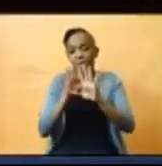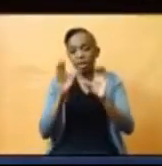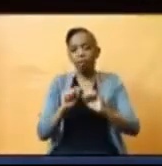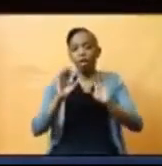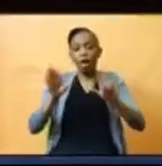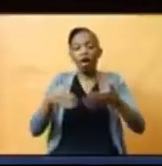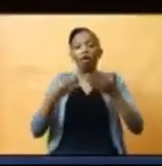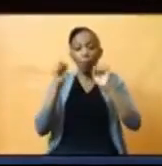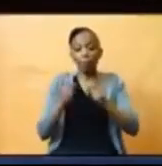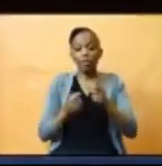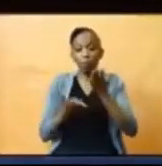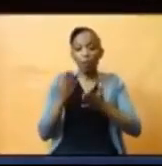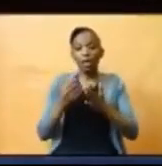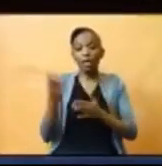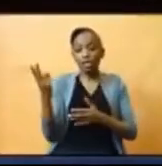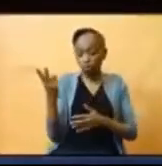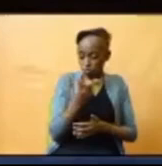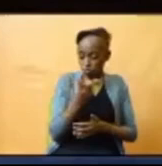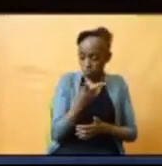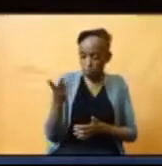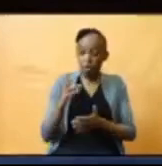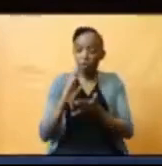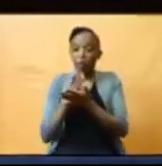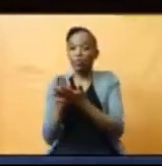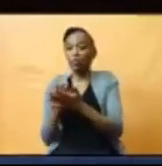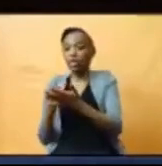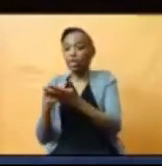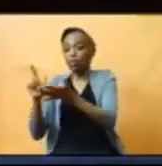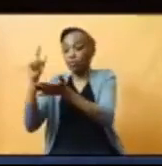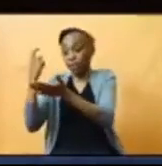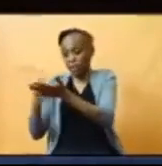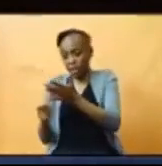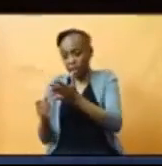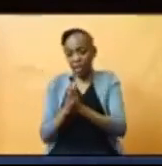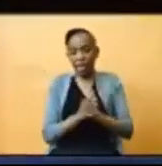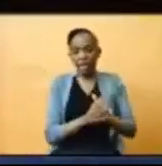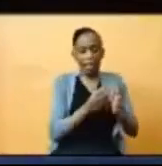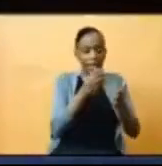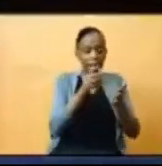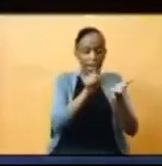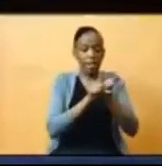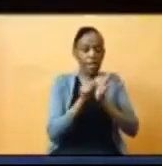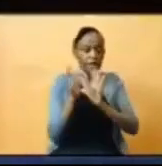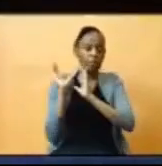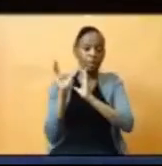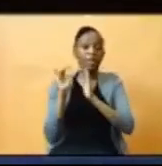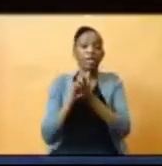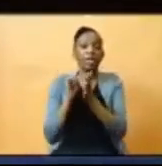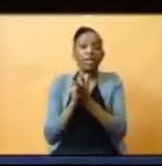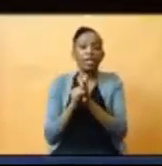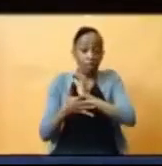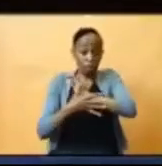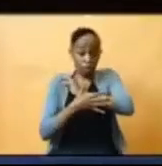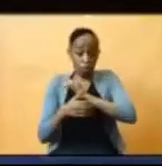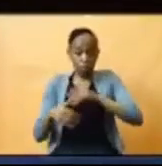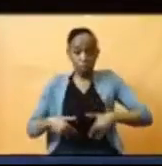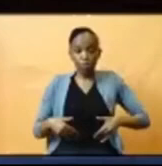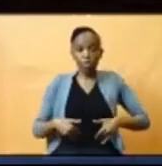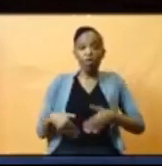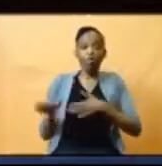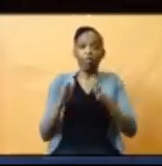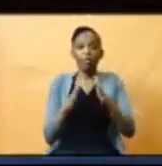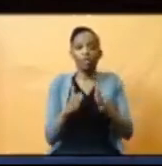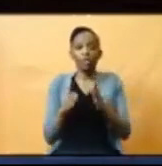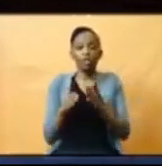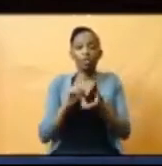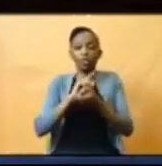balance the two between tax and the debt burden so that it doesn't rob young people of the